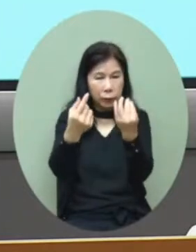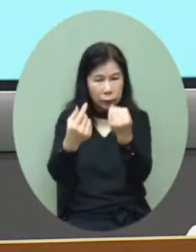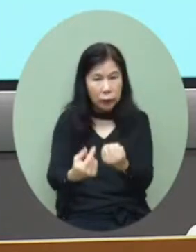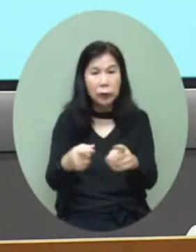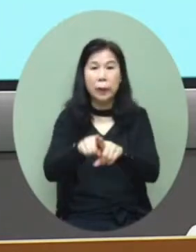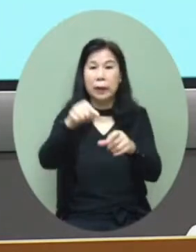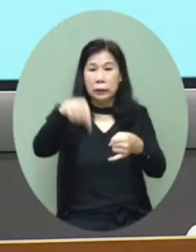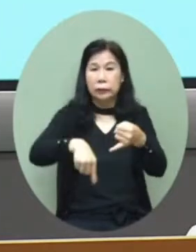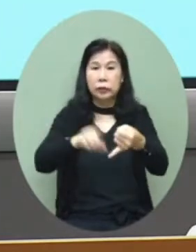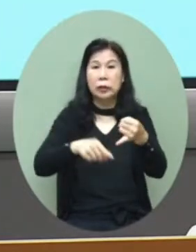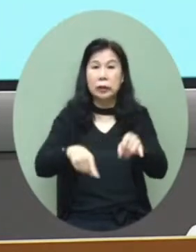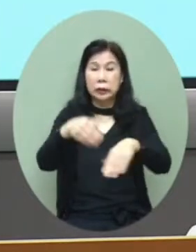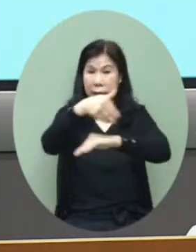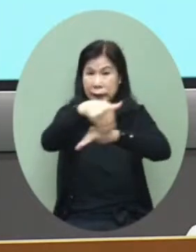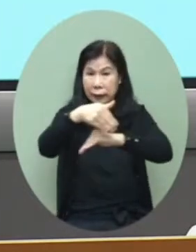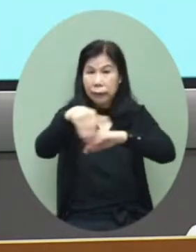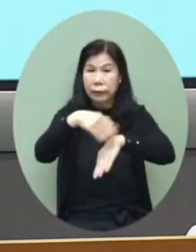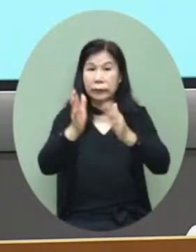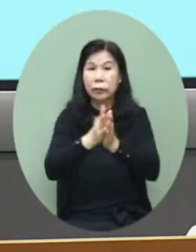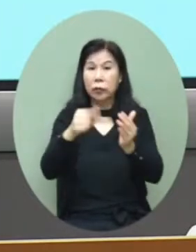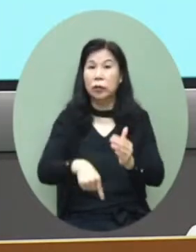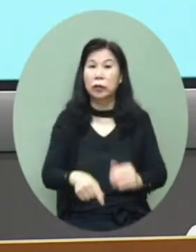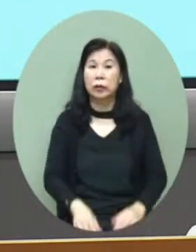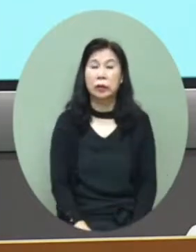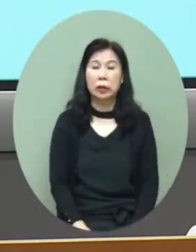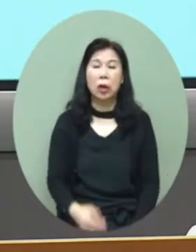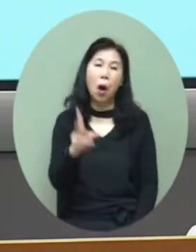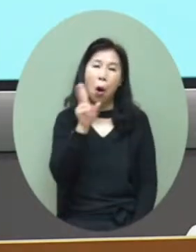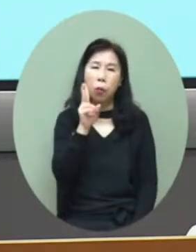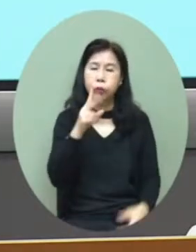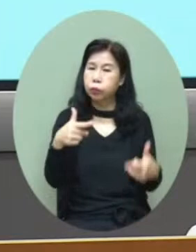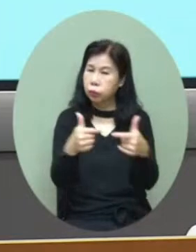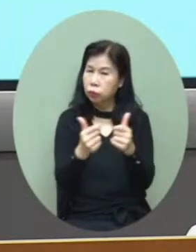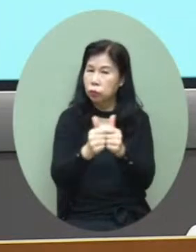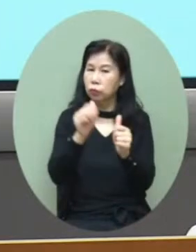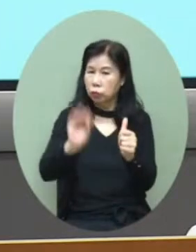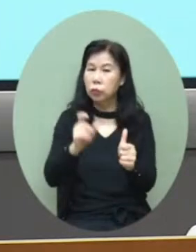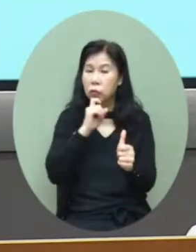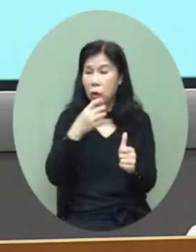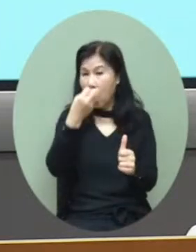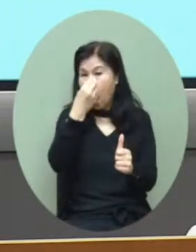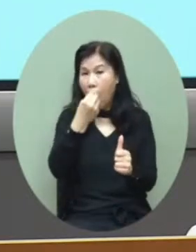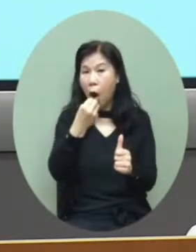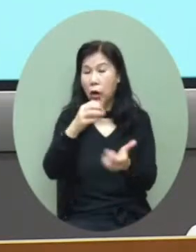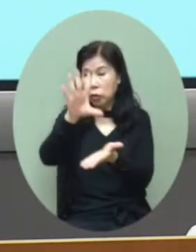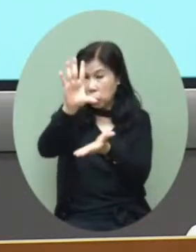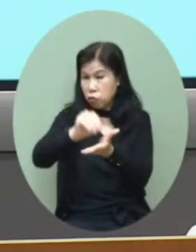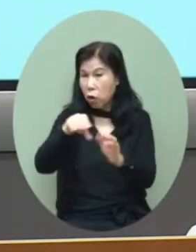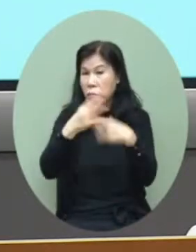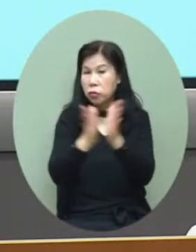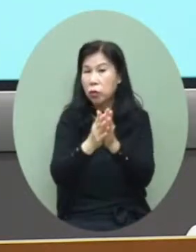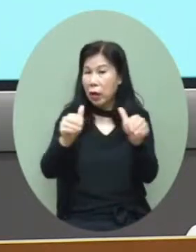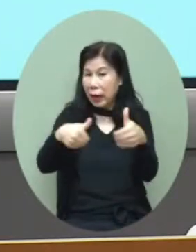we consider to be the best measure for the overall interests of Hong Kong.